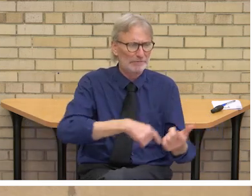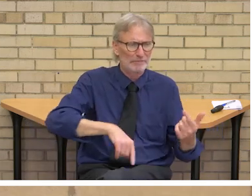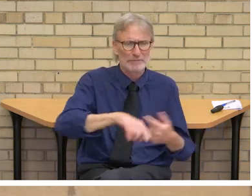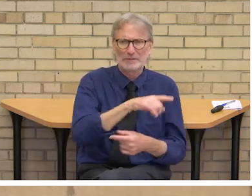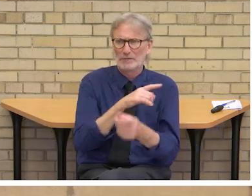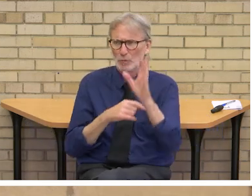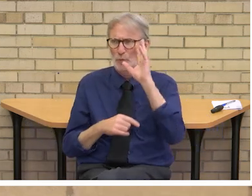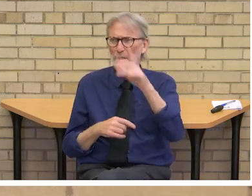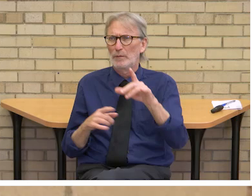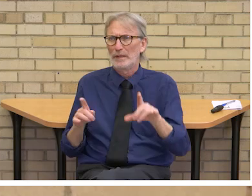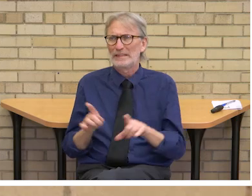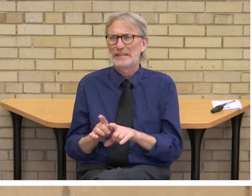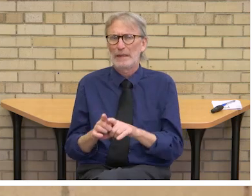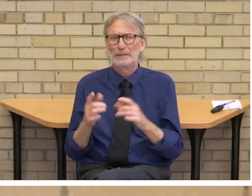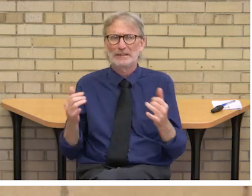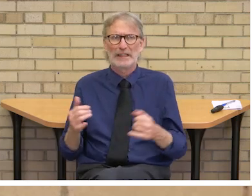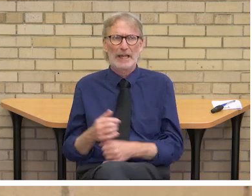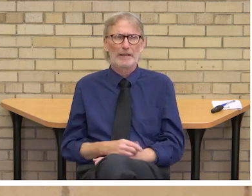today.